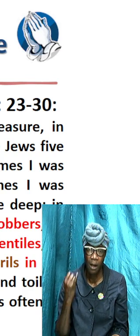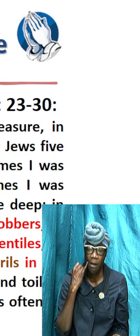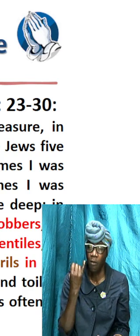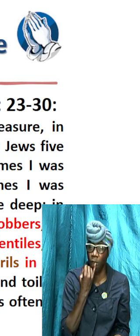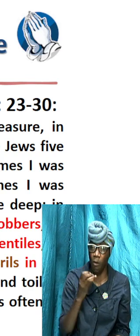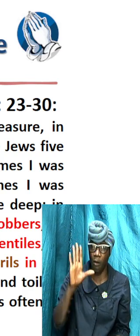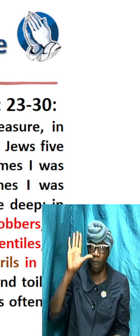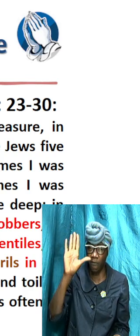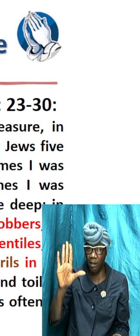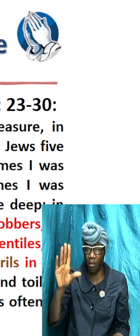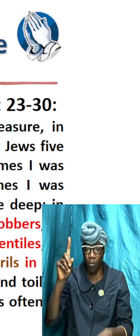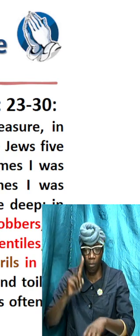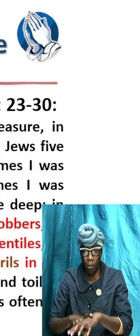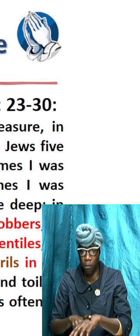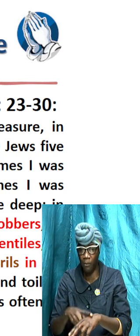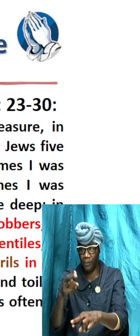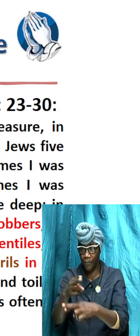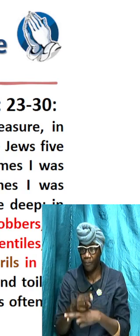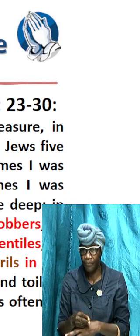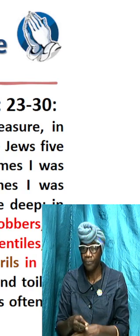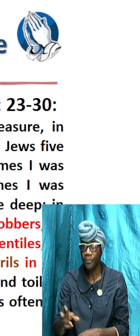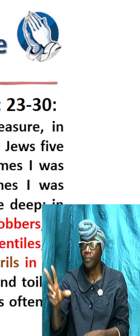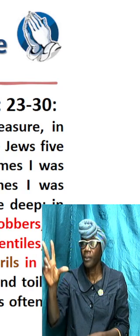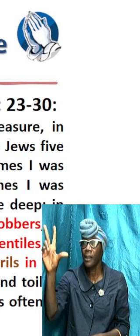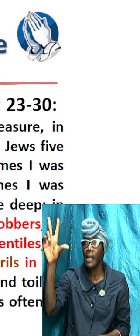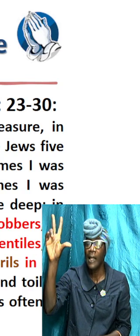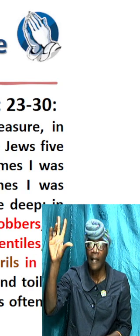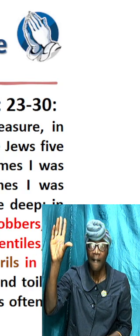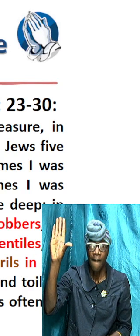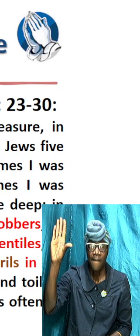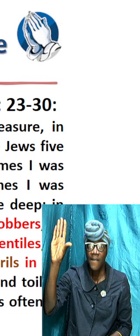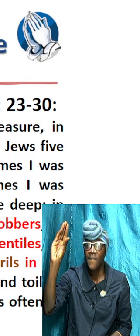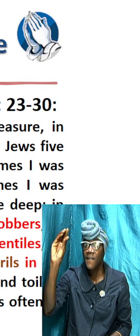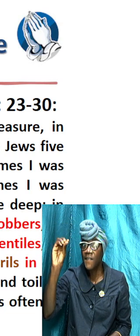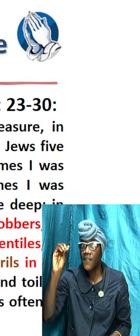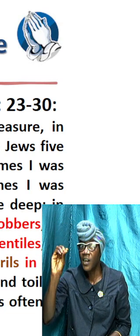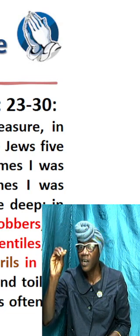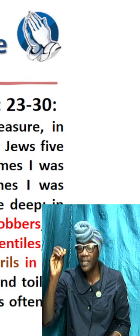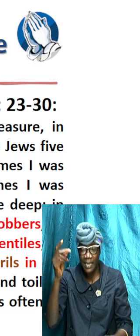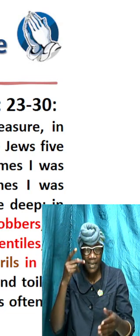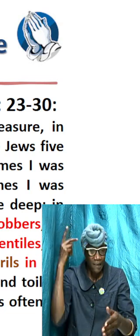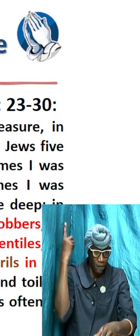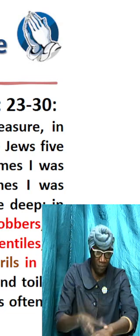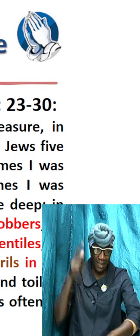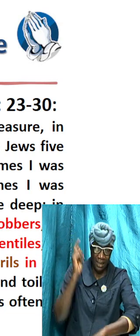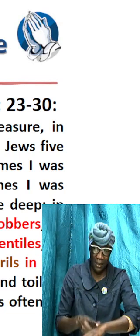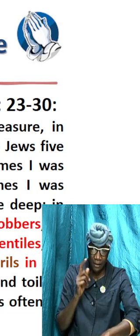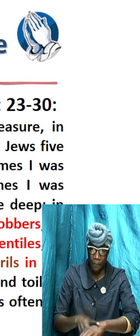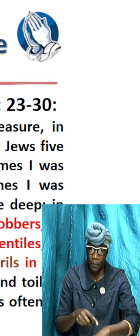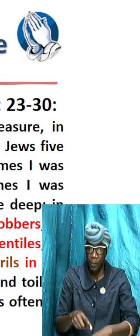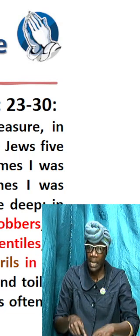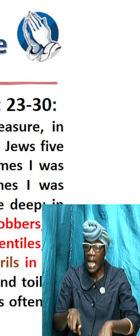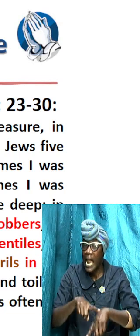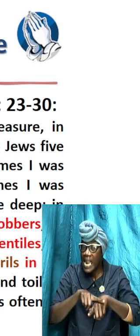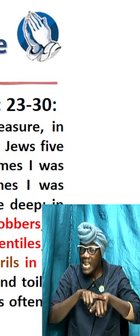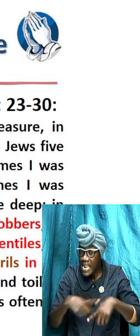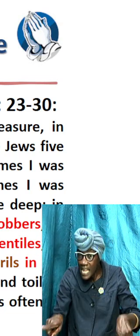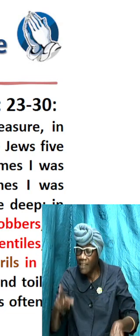have I received 40 stripes minus one. You know, it was a thing that the Jews would